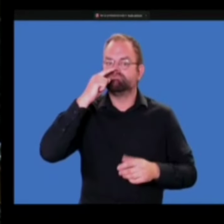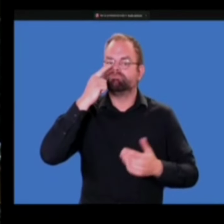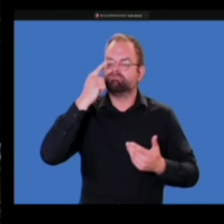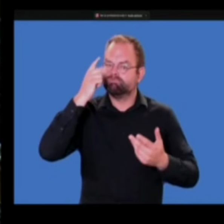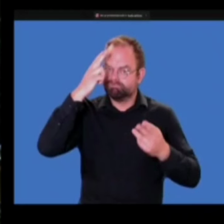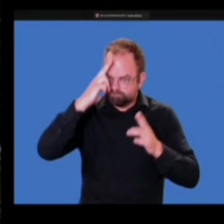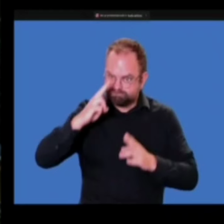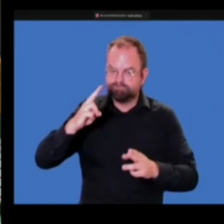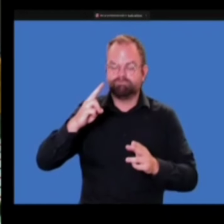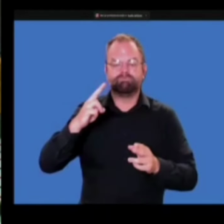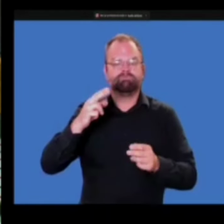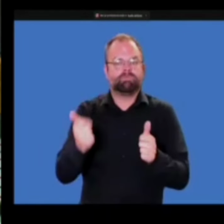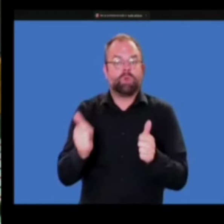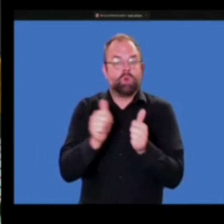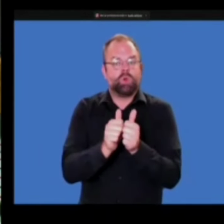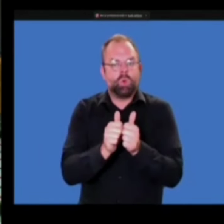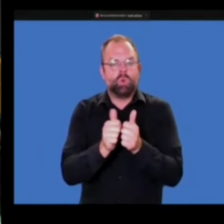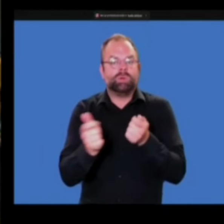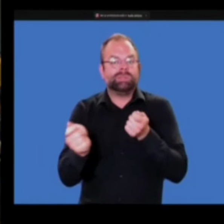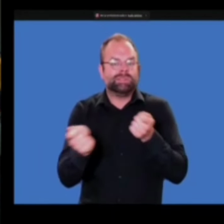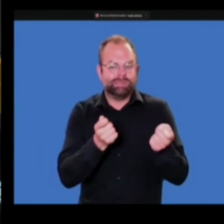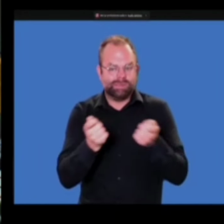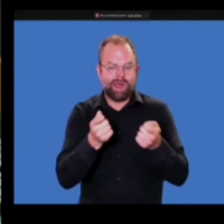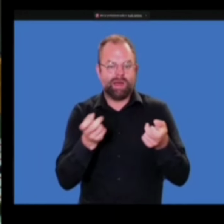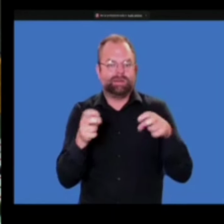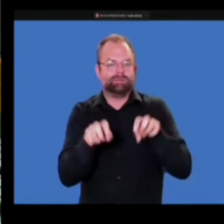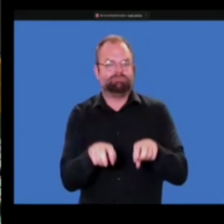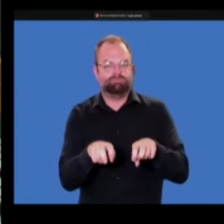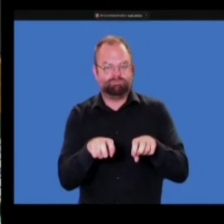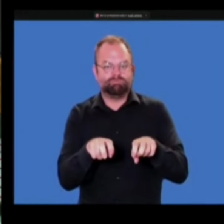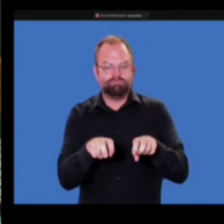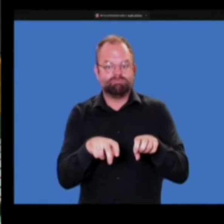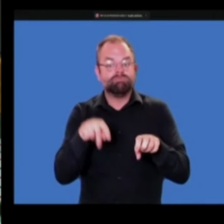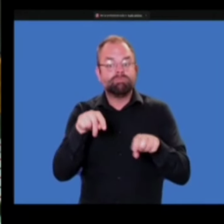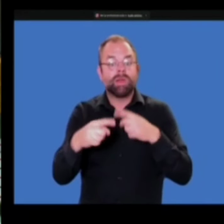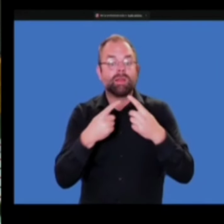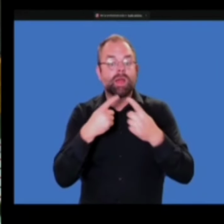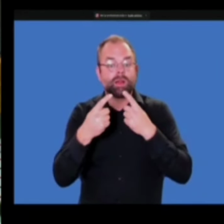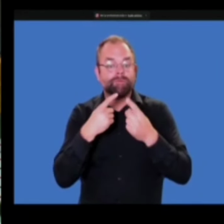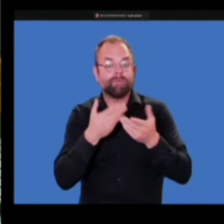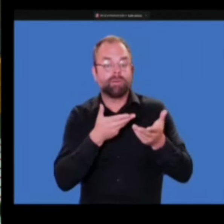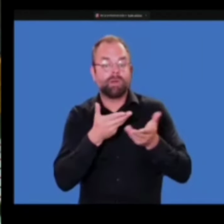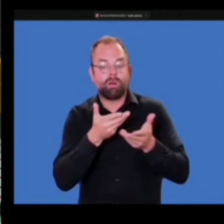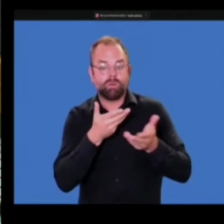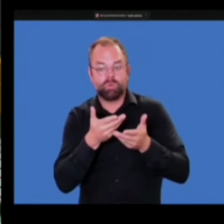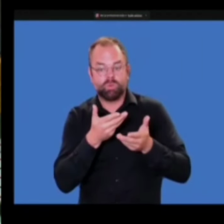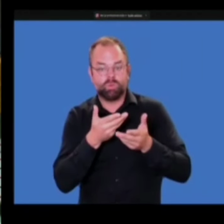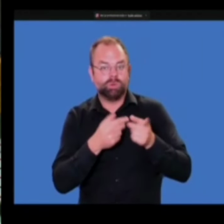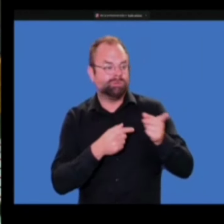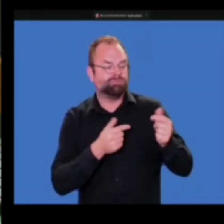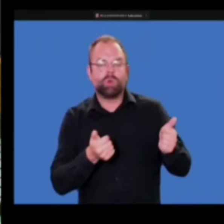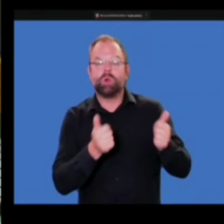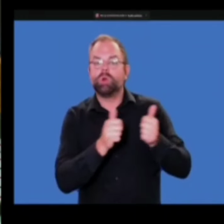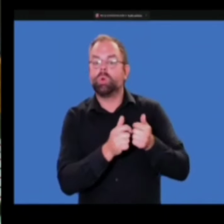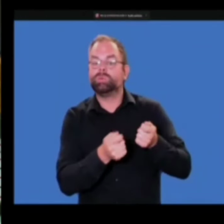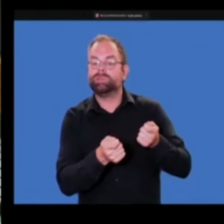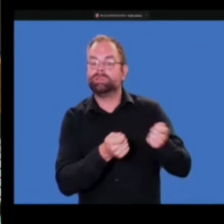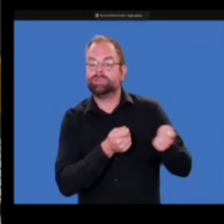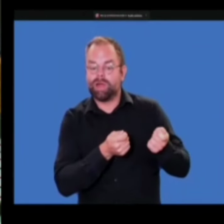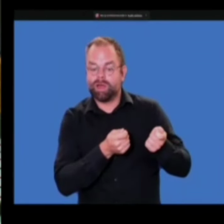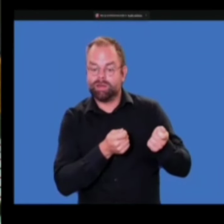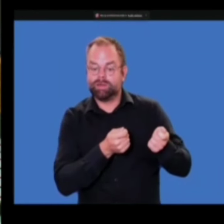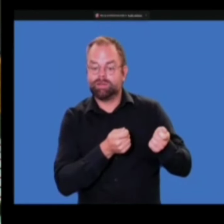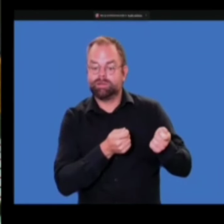co-chair, His Excellency Simon Harris, Tisha of